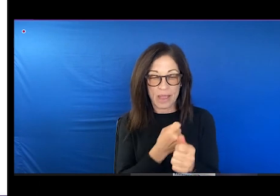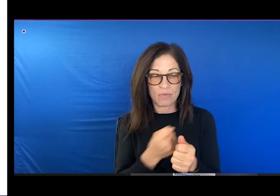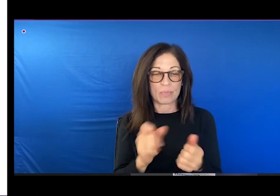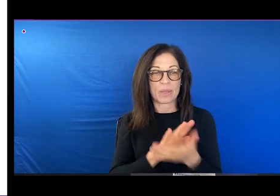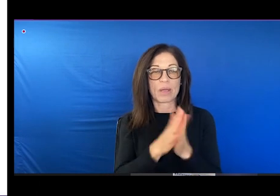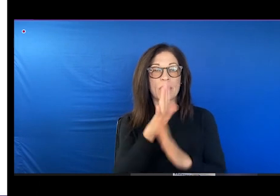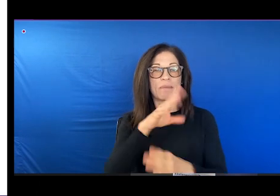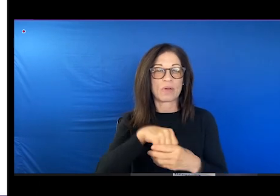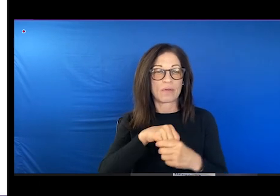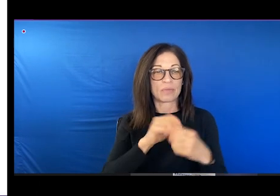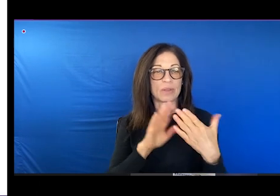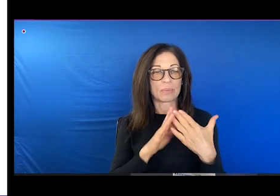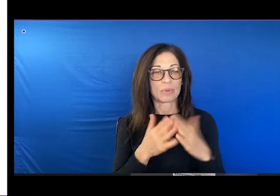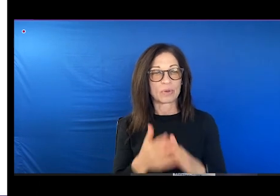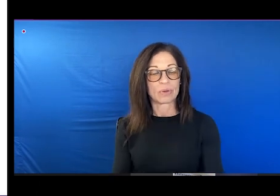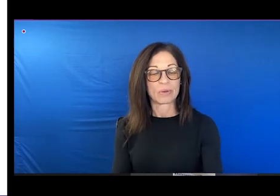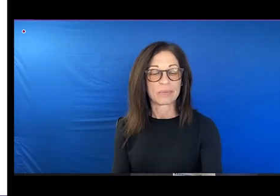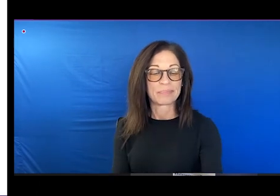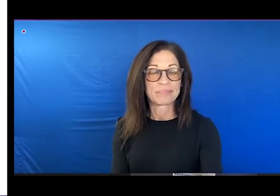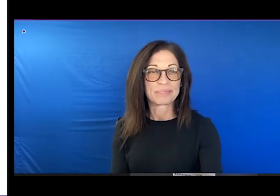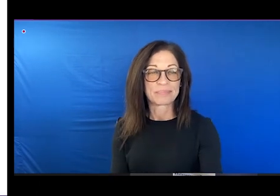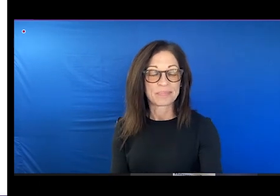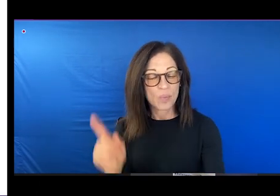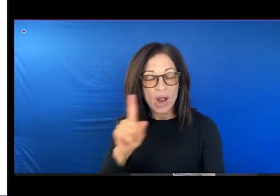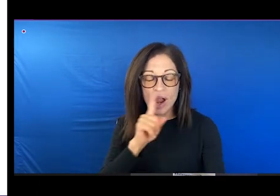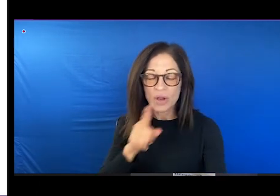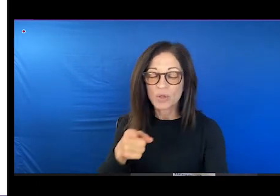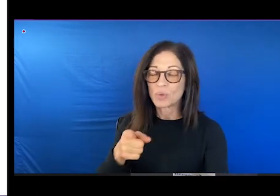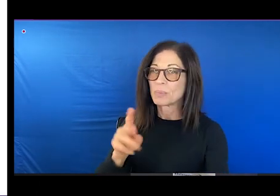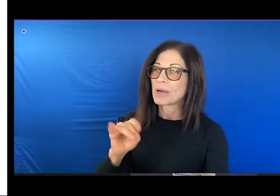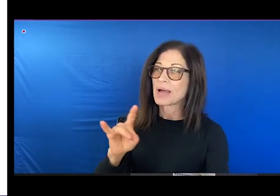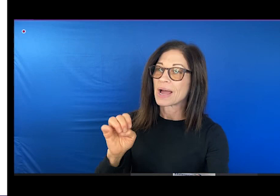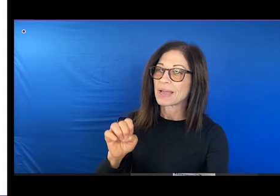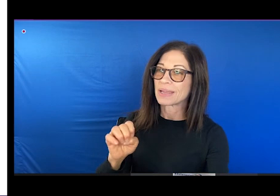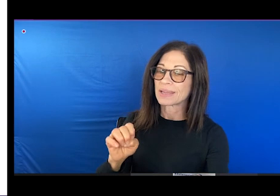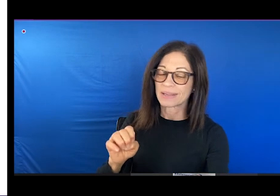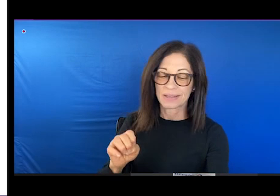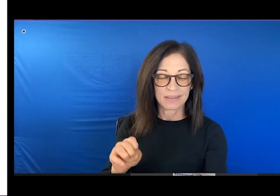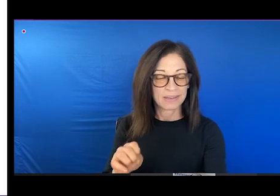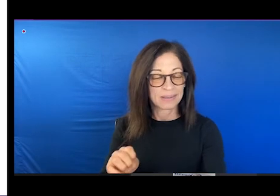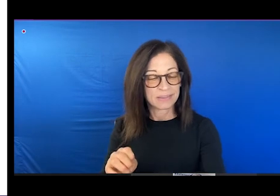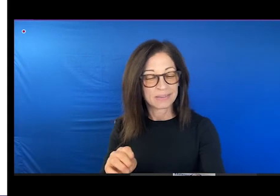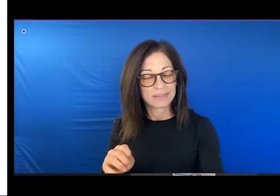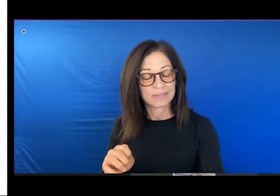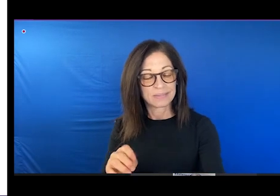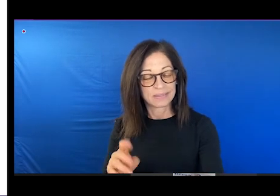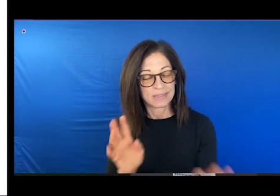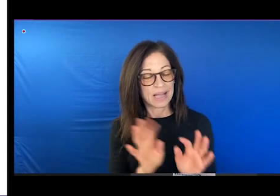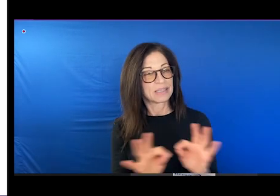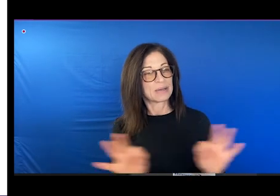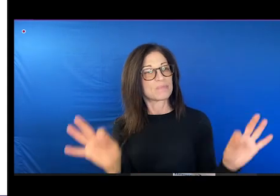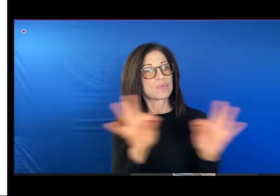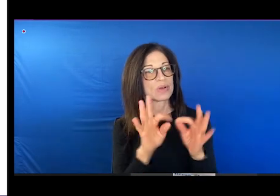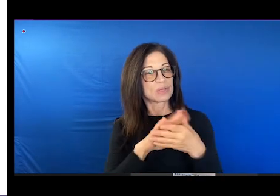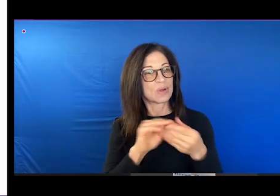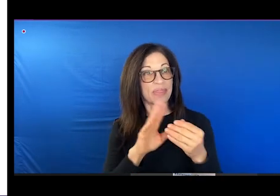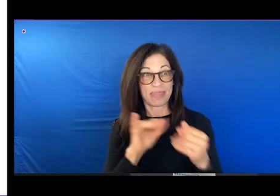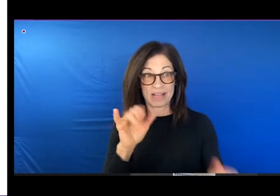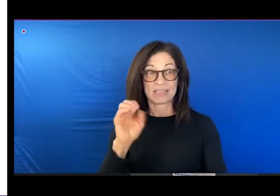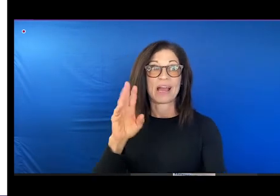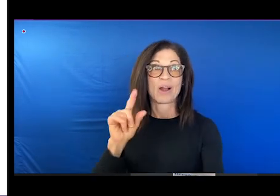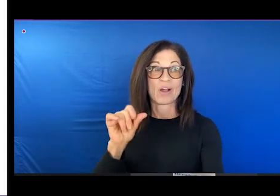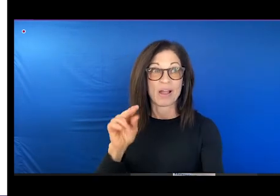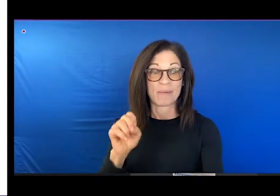It took everyone getting involved in communities. Ooh, Mike, where are you? I would love to. That's important